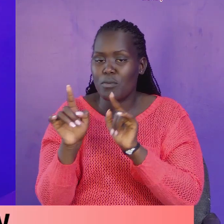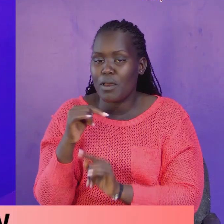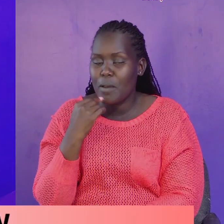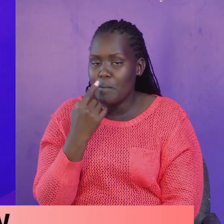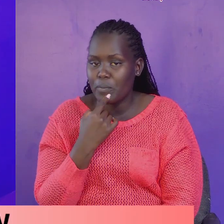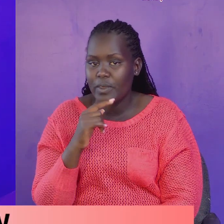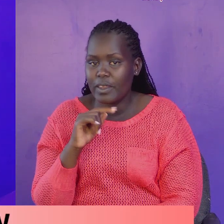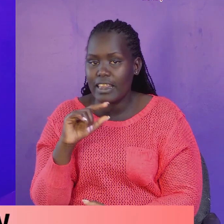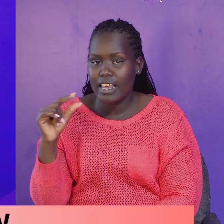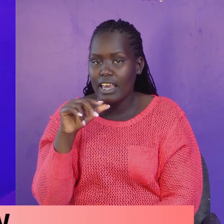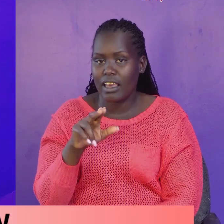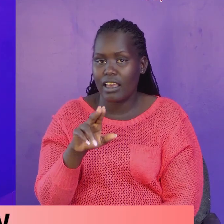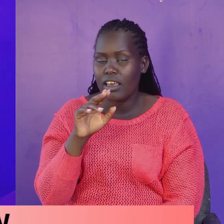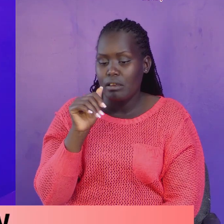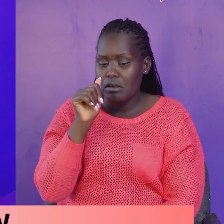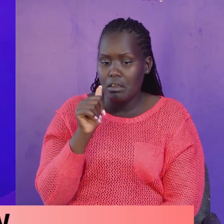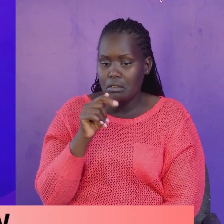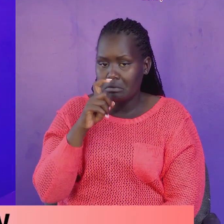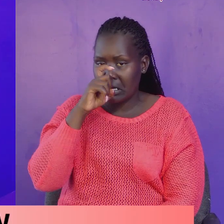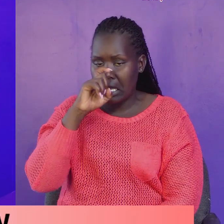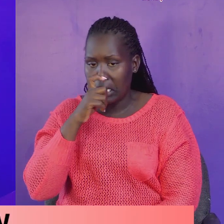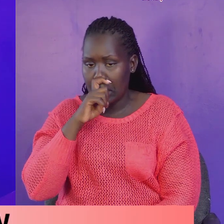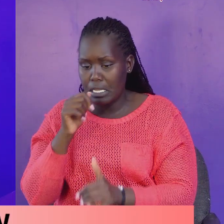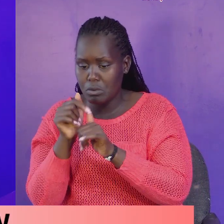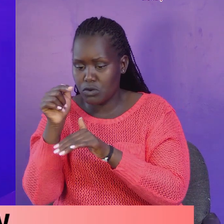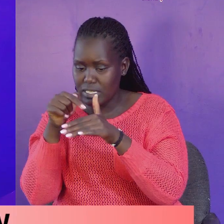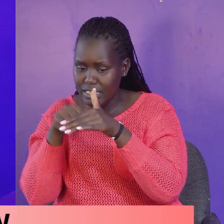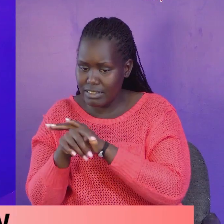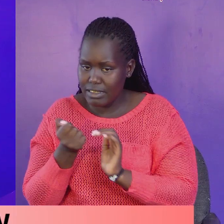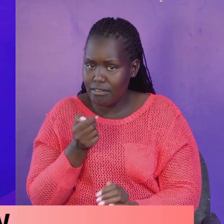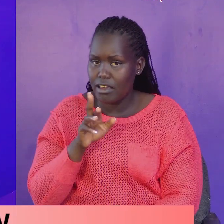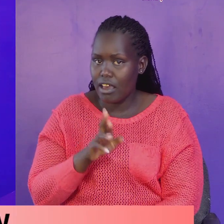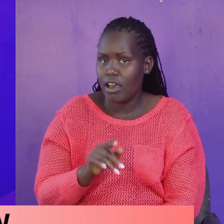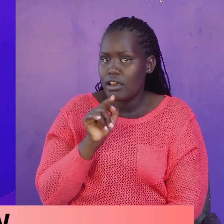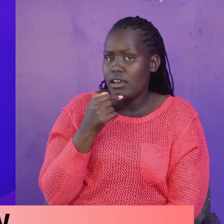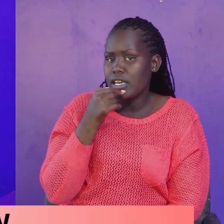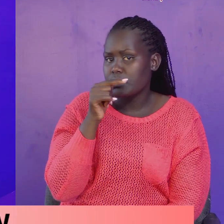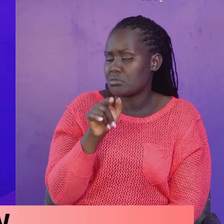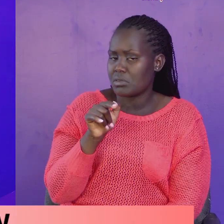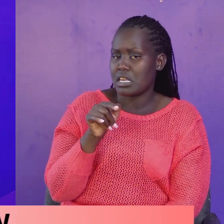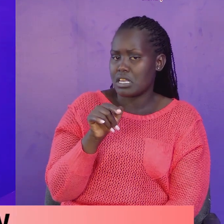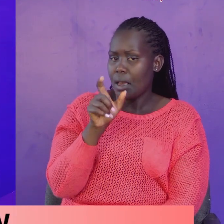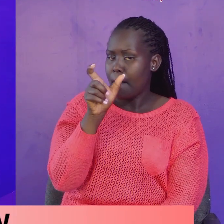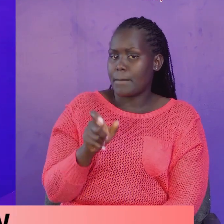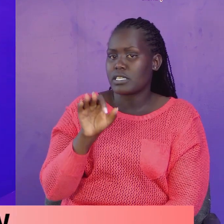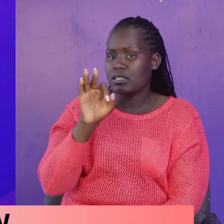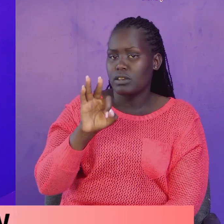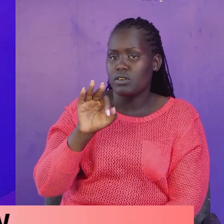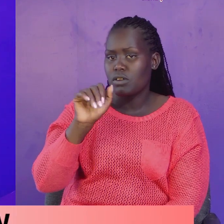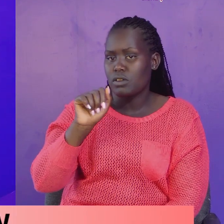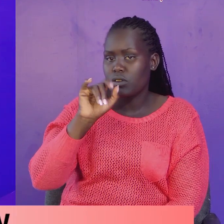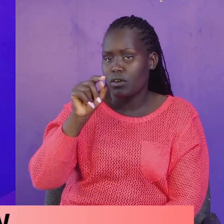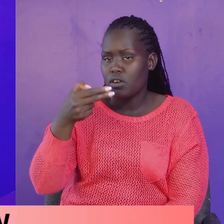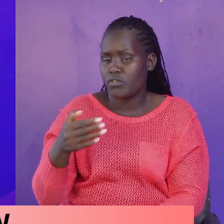and that jealousy that was inside him that said, this person, Faith Kipyegon, may not have won